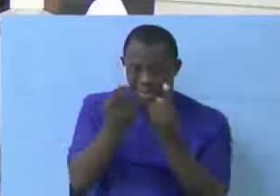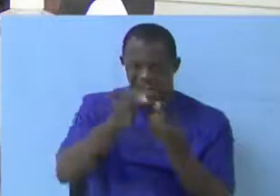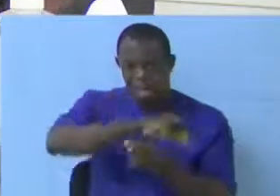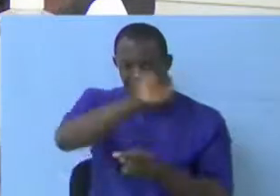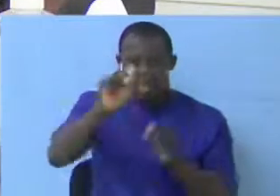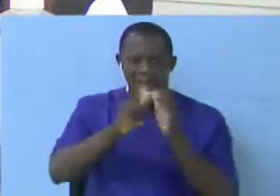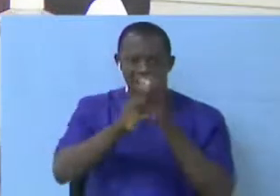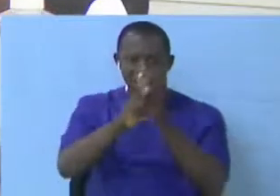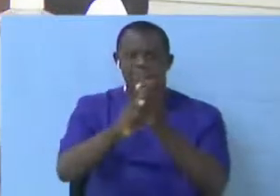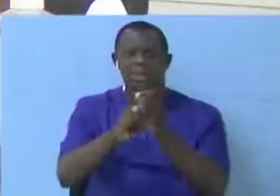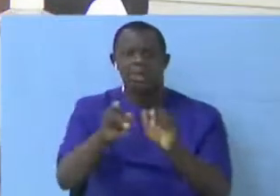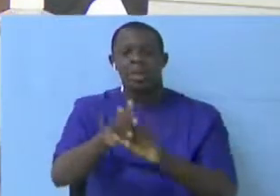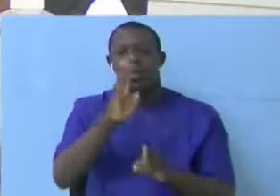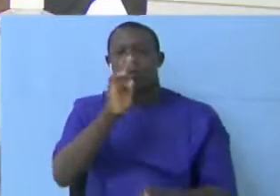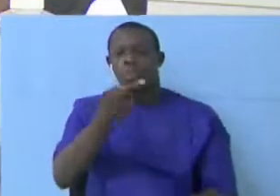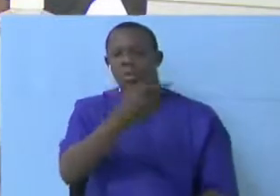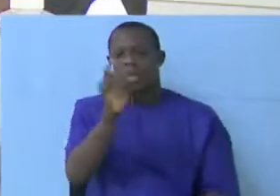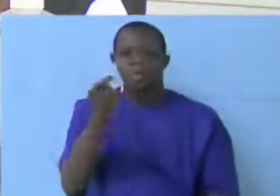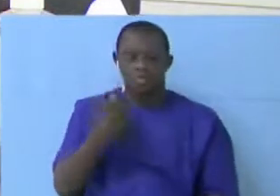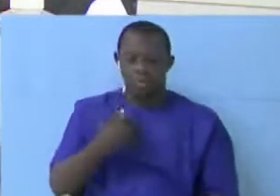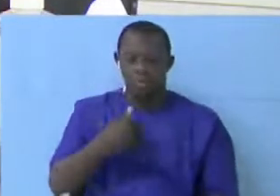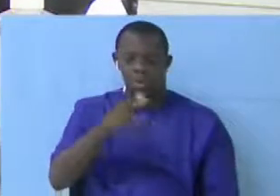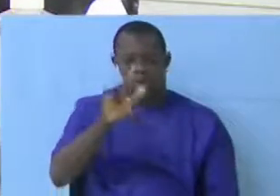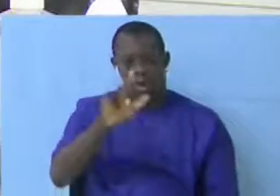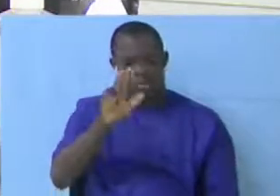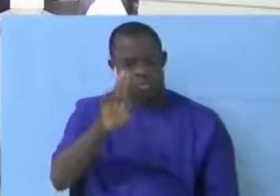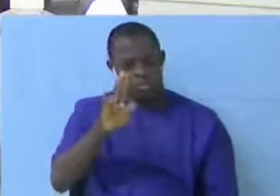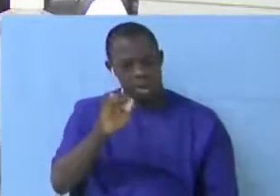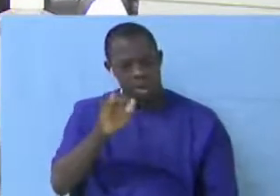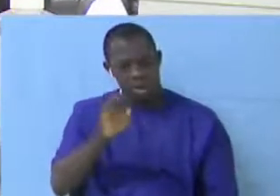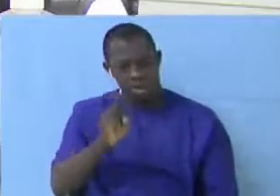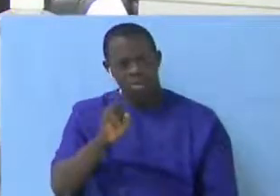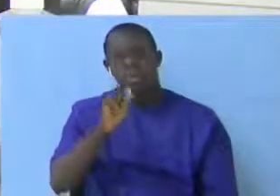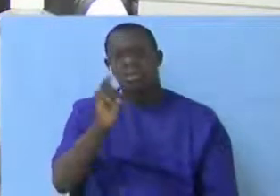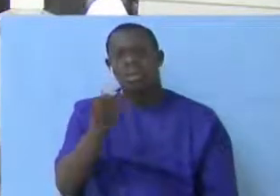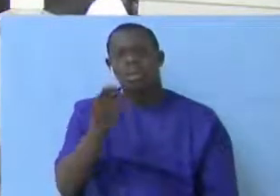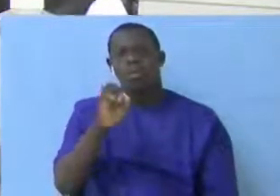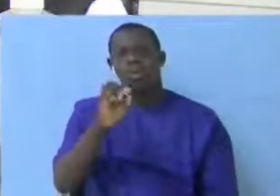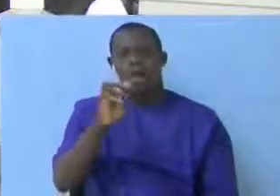Who were they? Louis Gomez and Yankuba Baji.